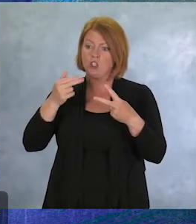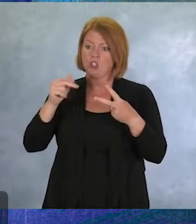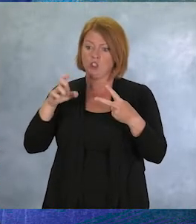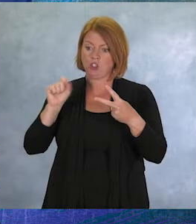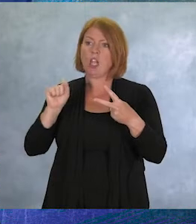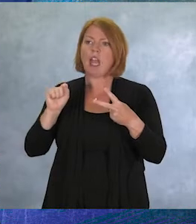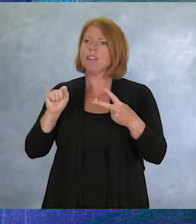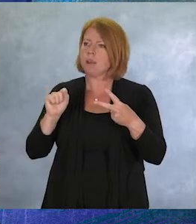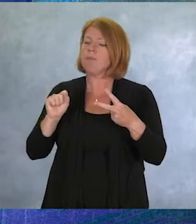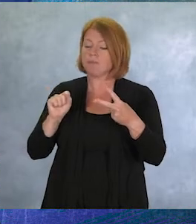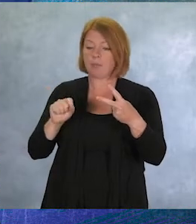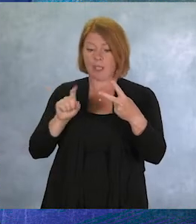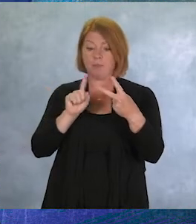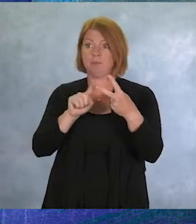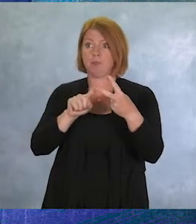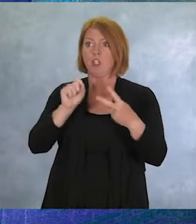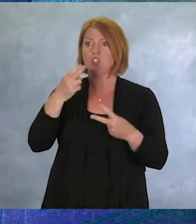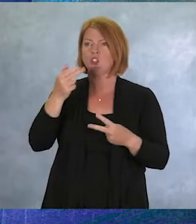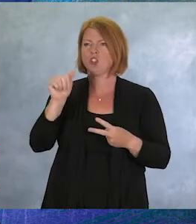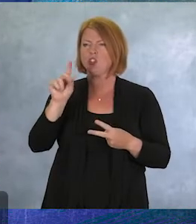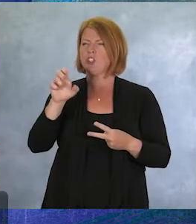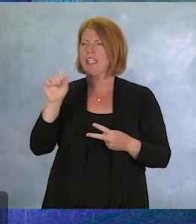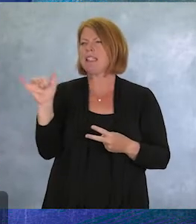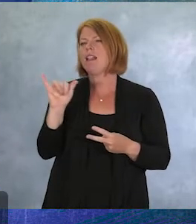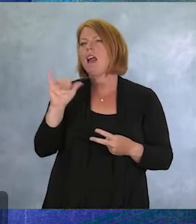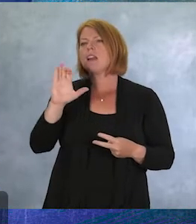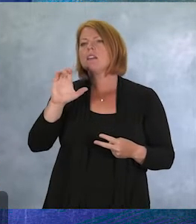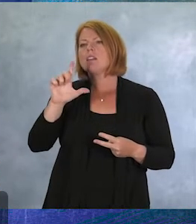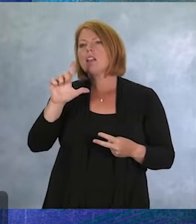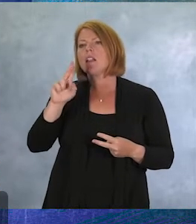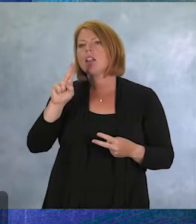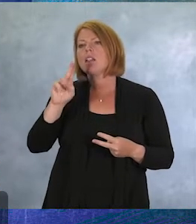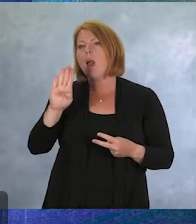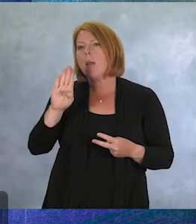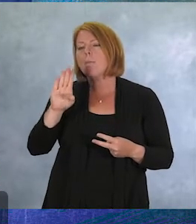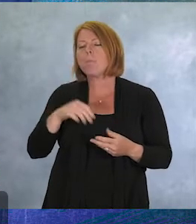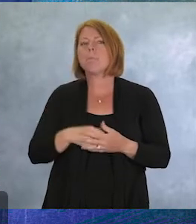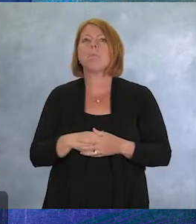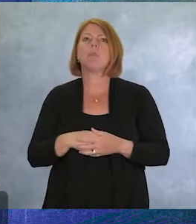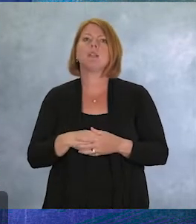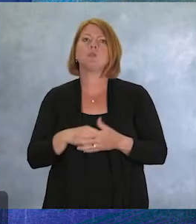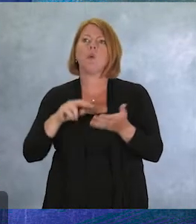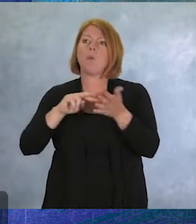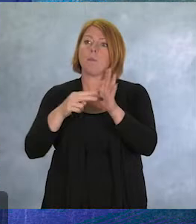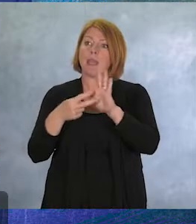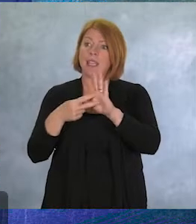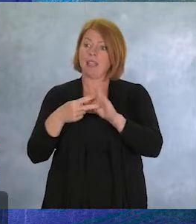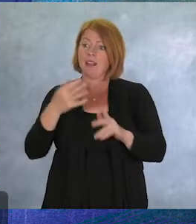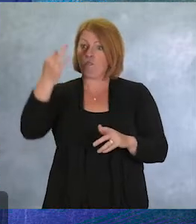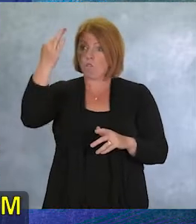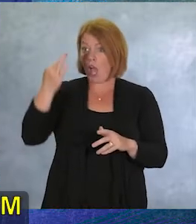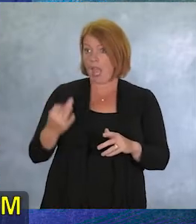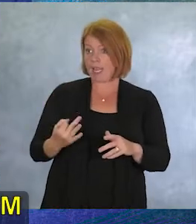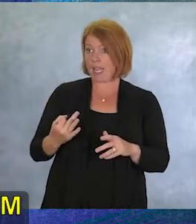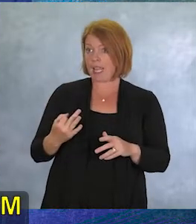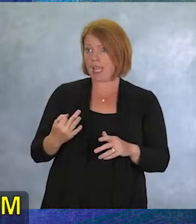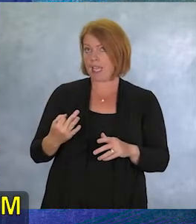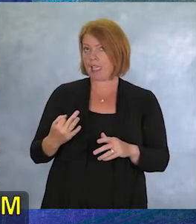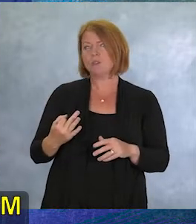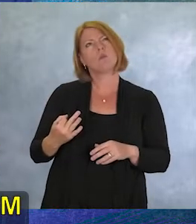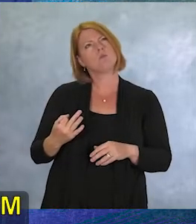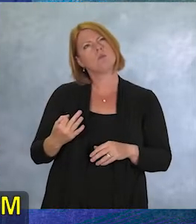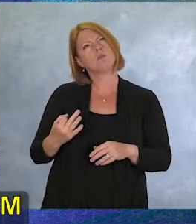Yeah, basically Shades is a club, I believe, that basically every Friday or at